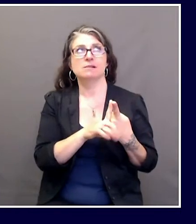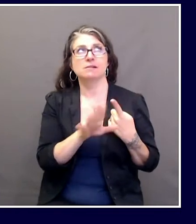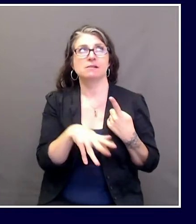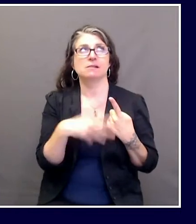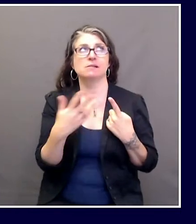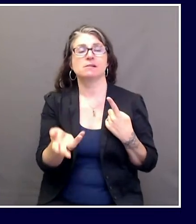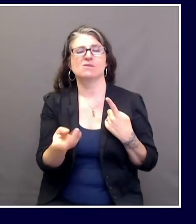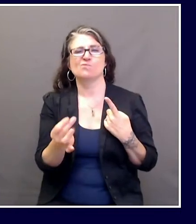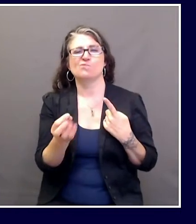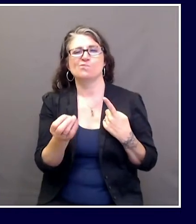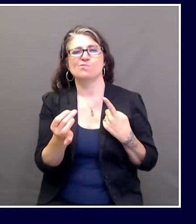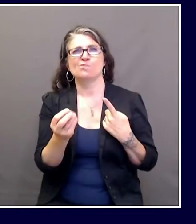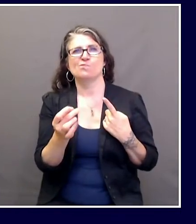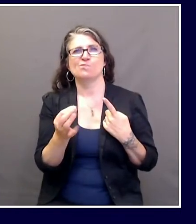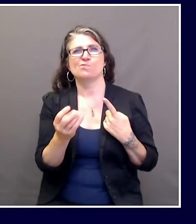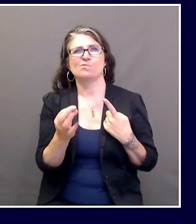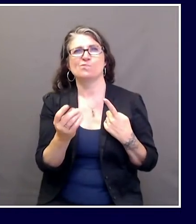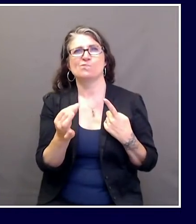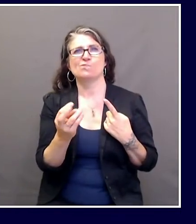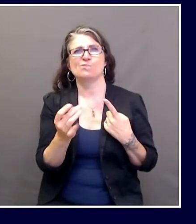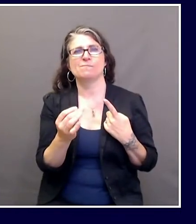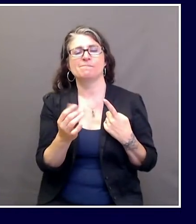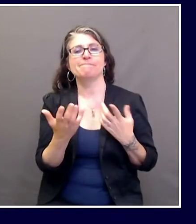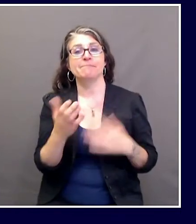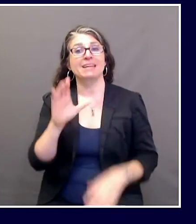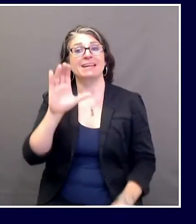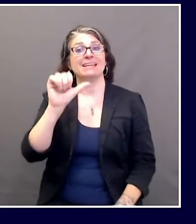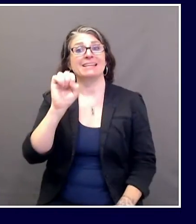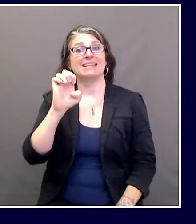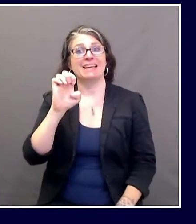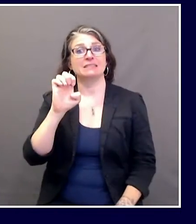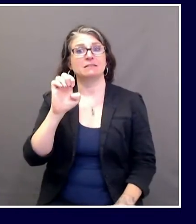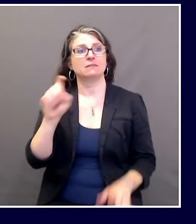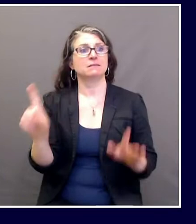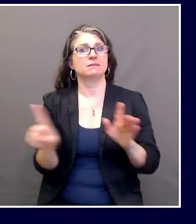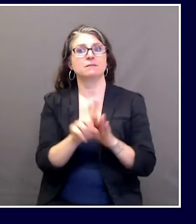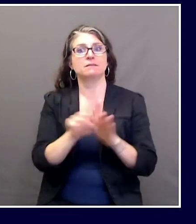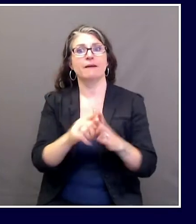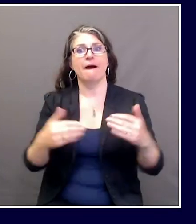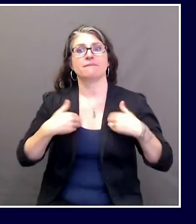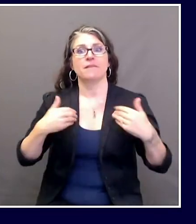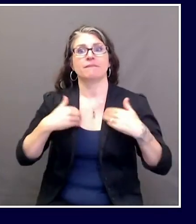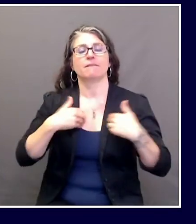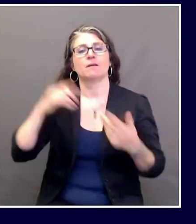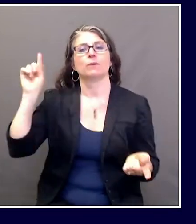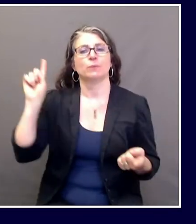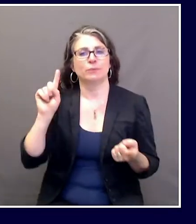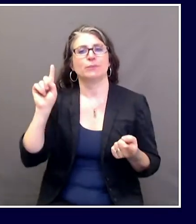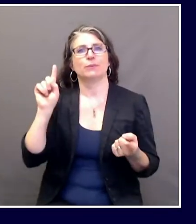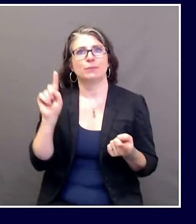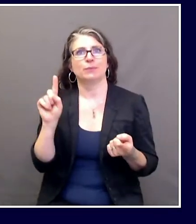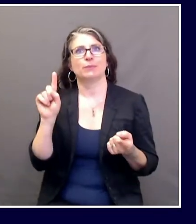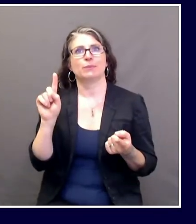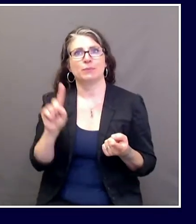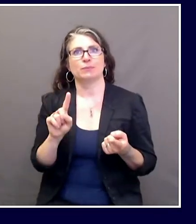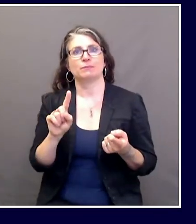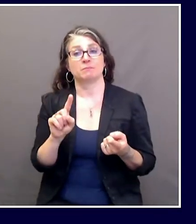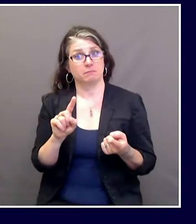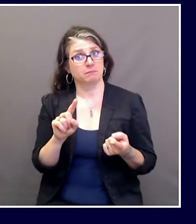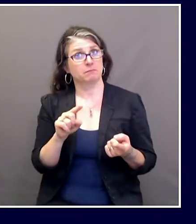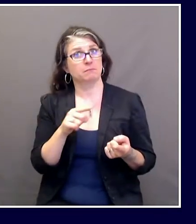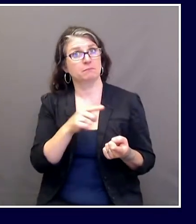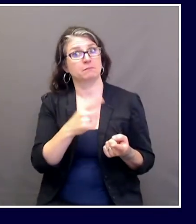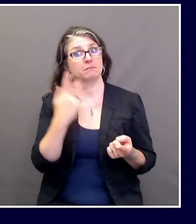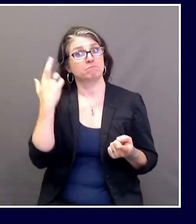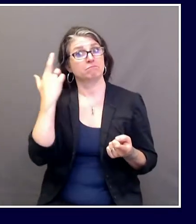expanding a little bit on the case trend. Do we have a good handle on whether we're capturing all of the virus transmission? By that, I mean,